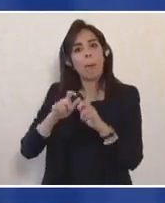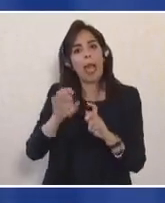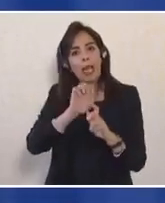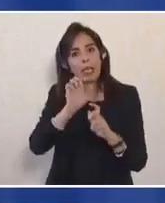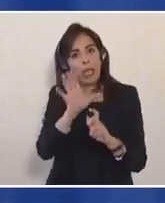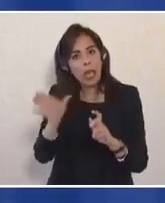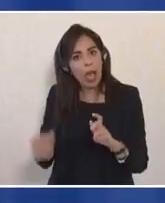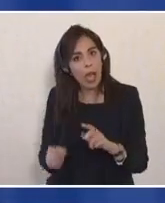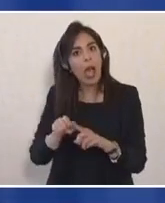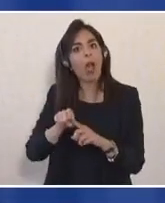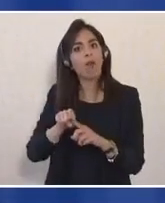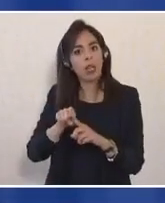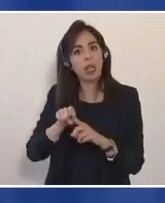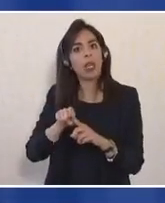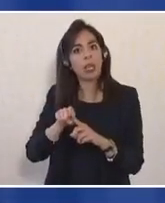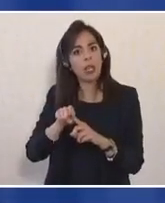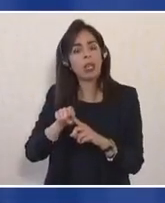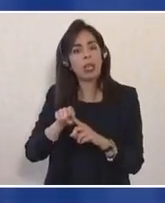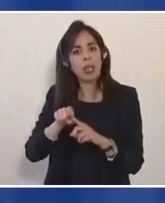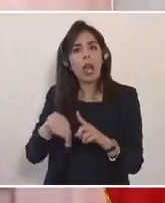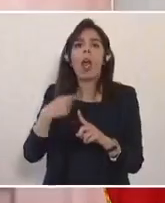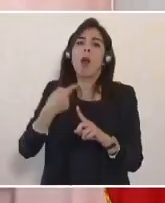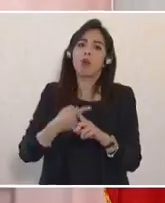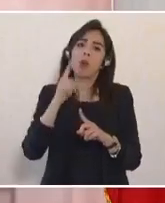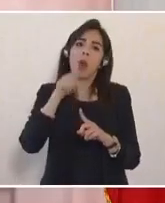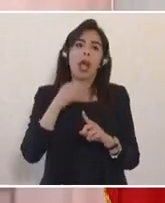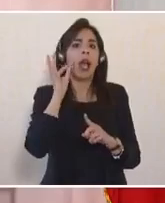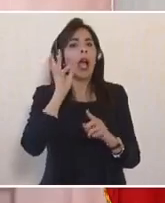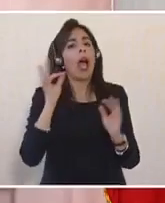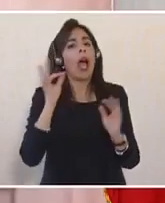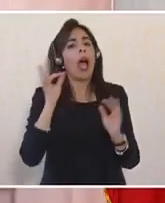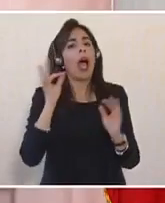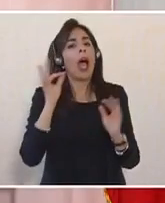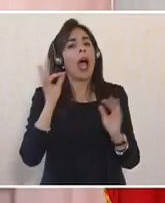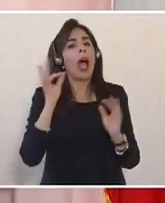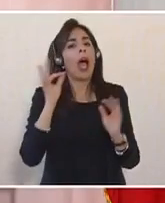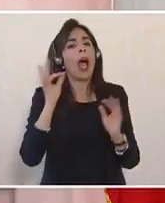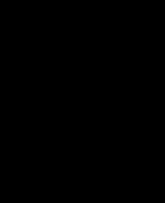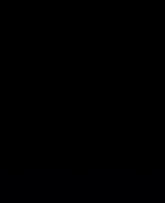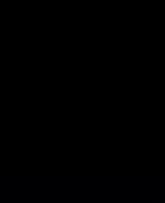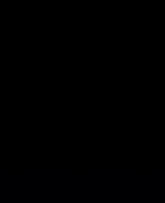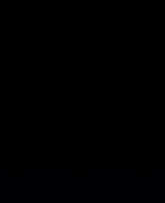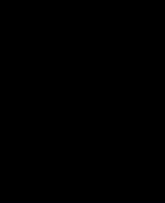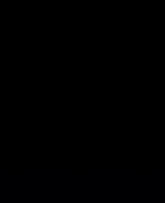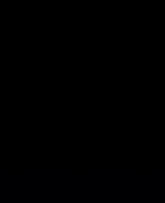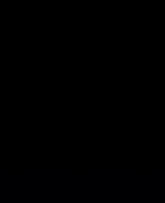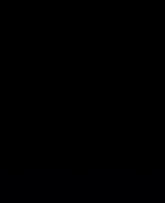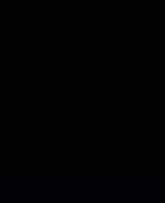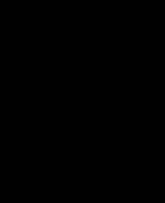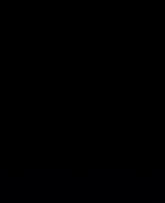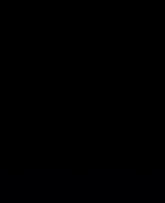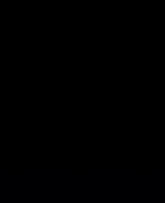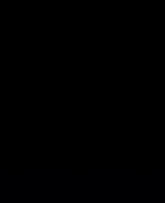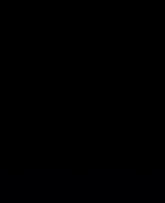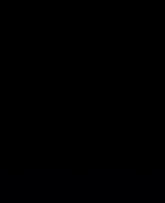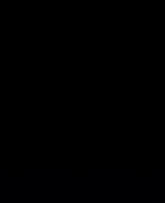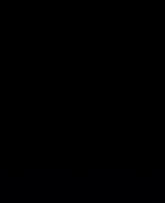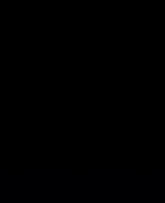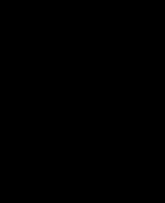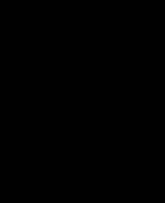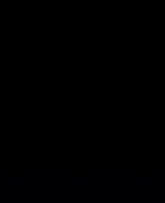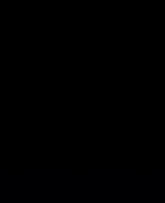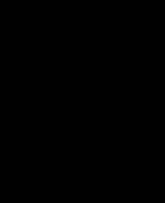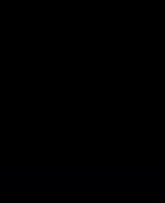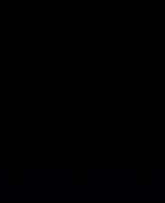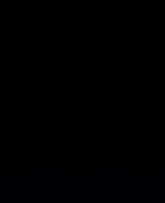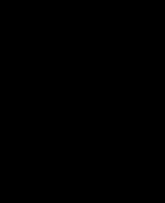in the Trade Council in the European Union, roughly will have three components. The first one we've